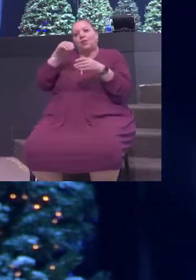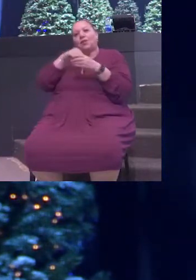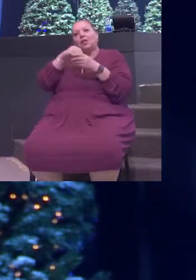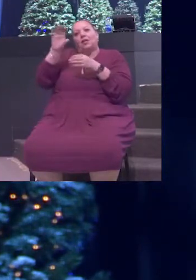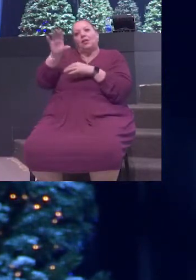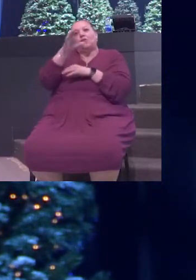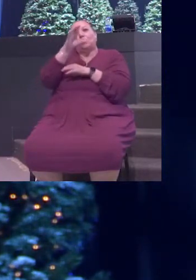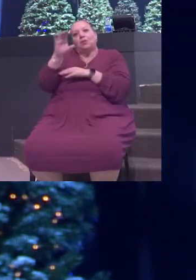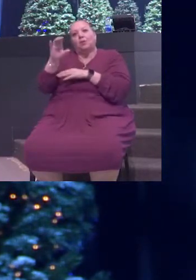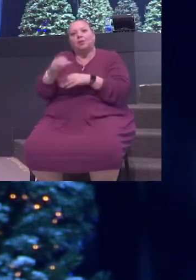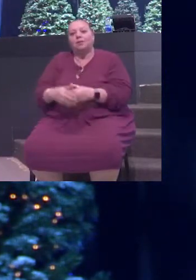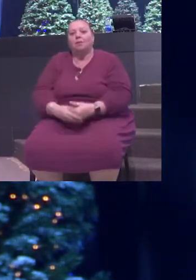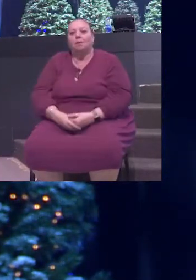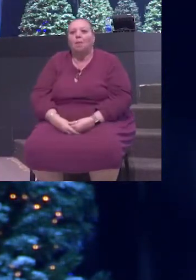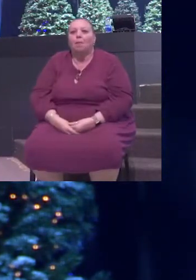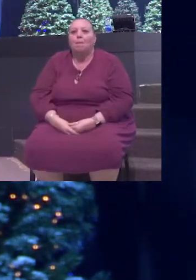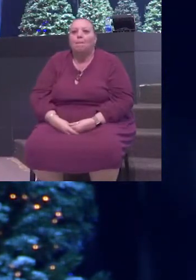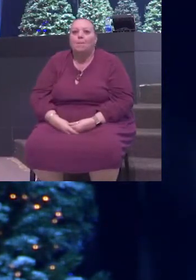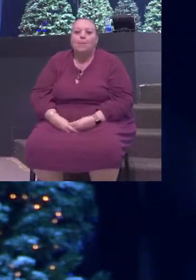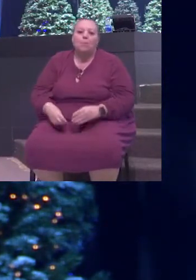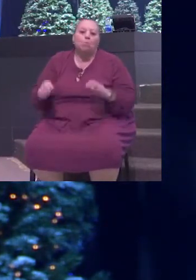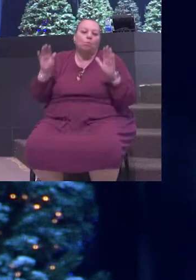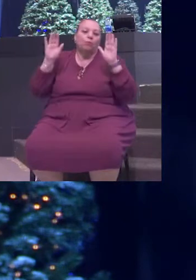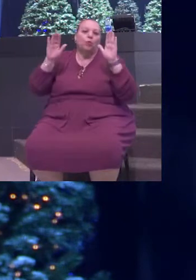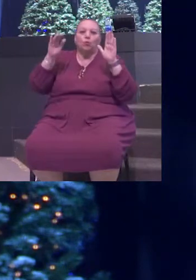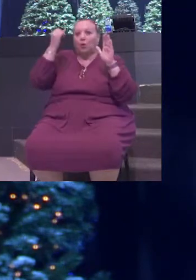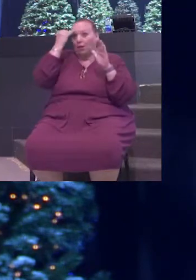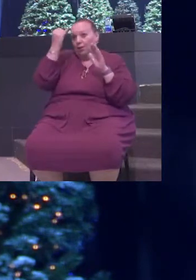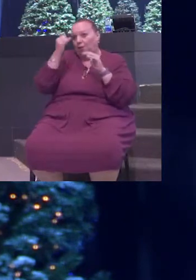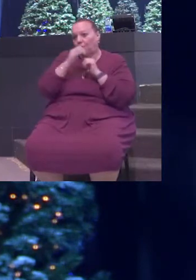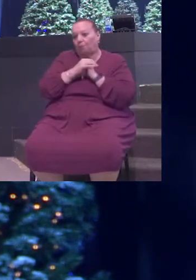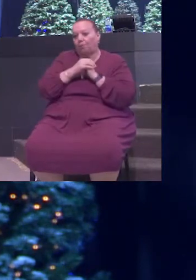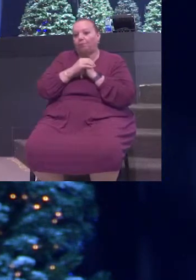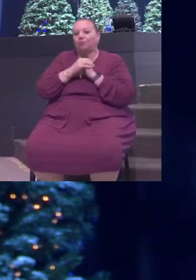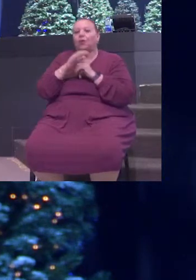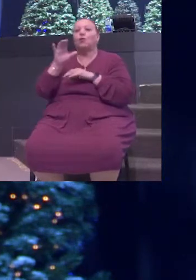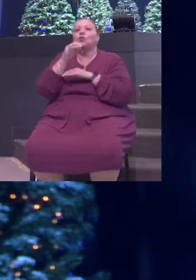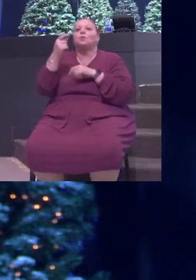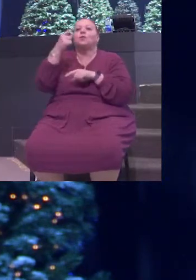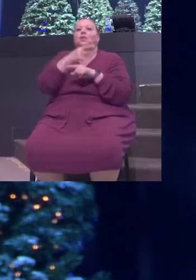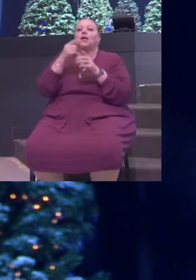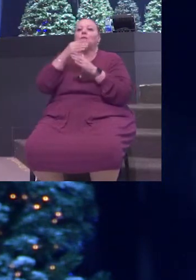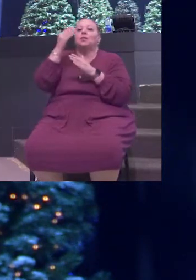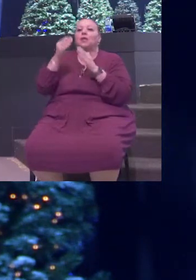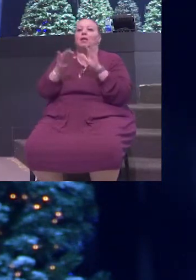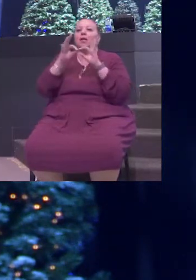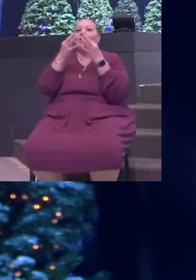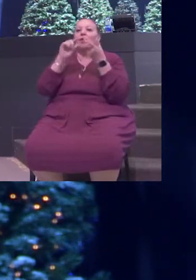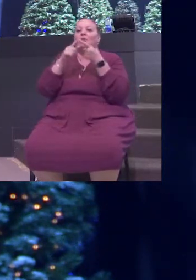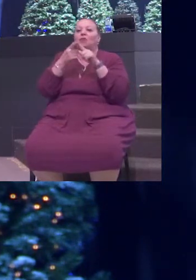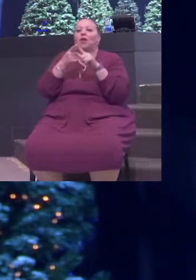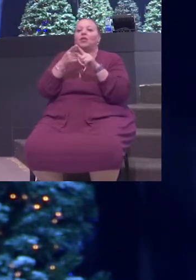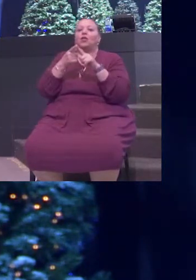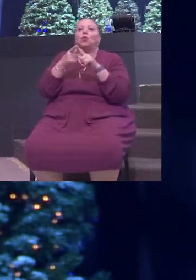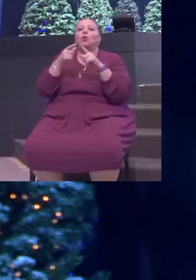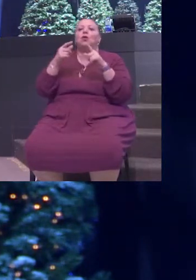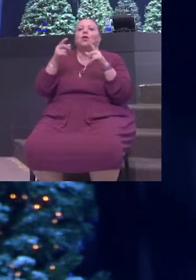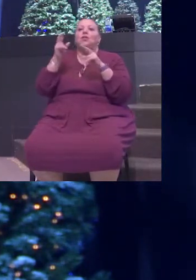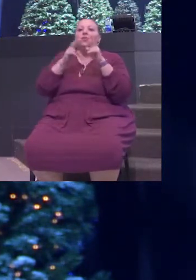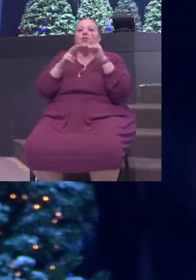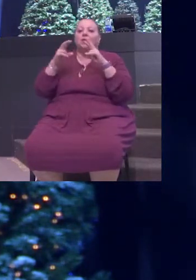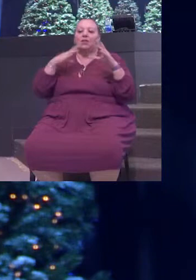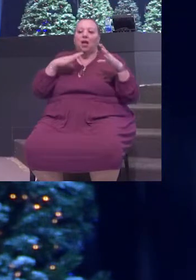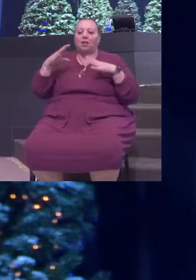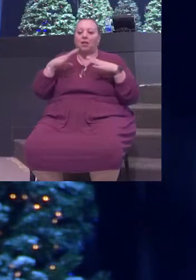in Christmas." Great, great idea. As Christmas Day was winding down, a family friend who was visiting the holidays asked a